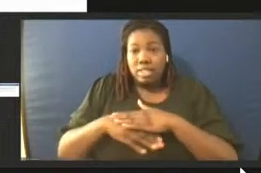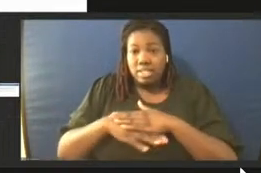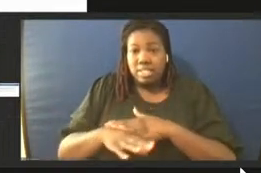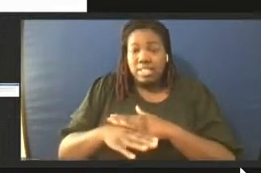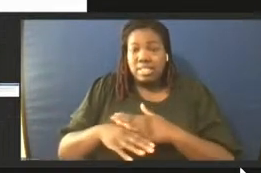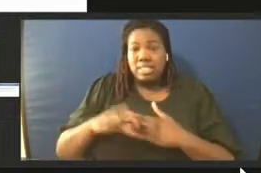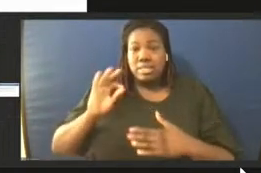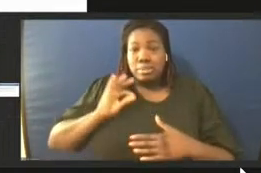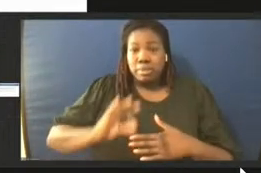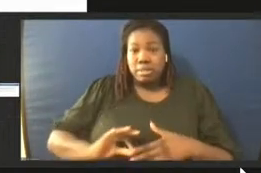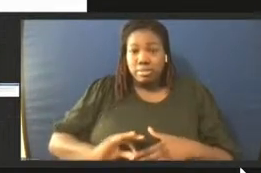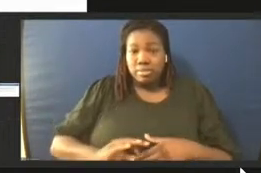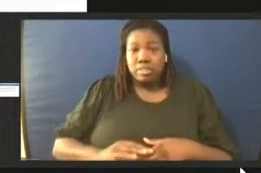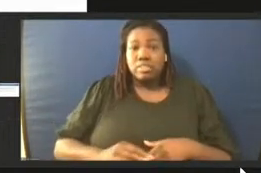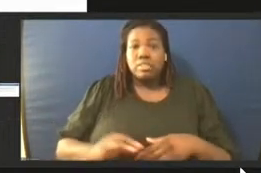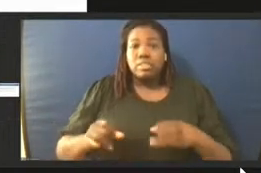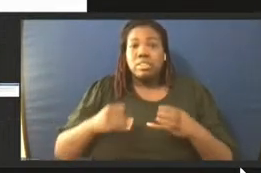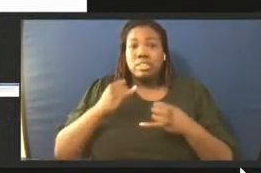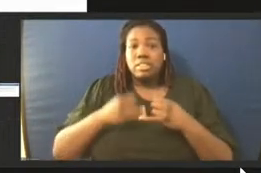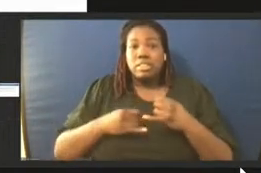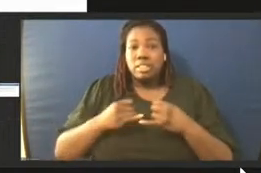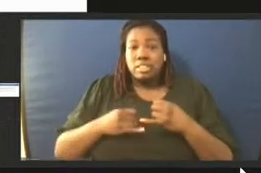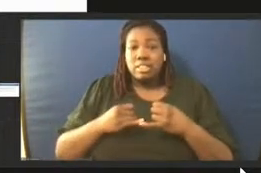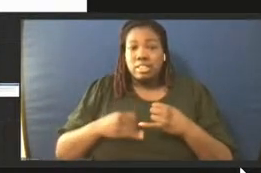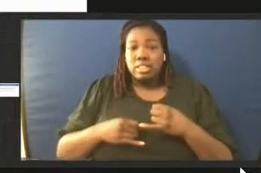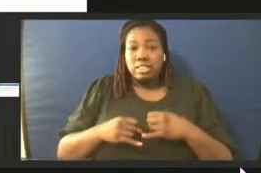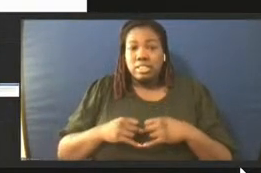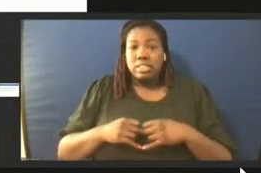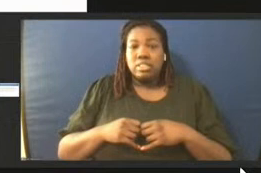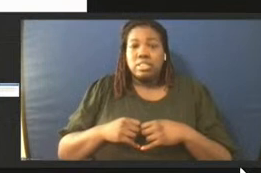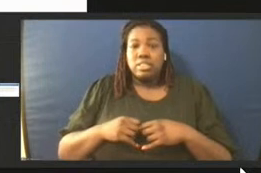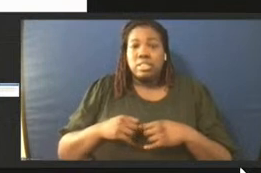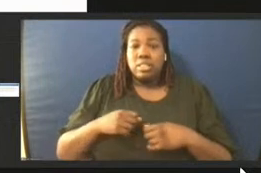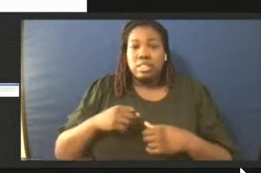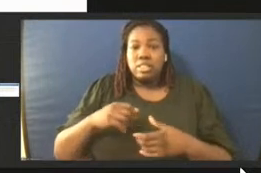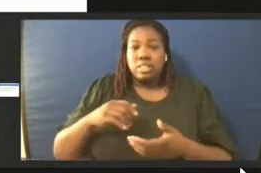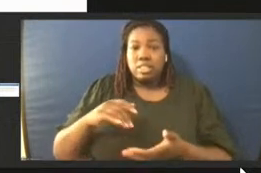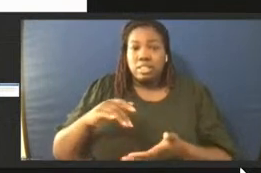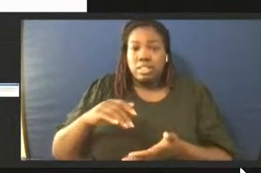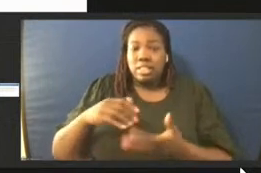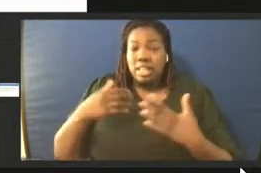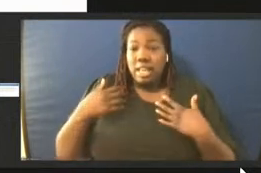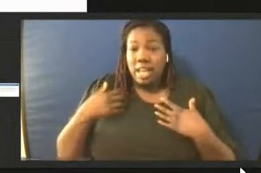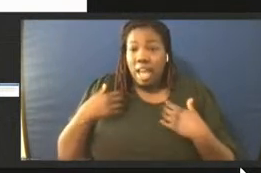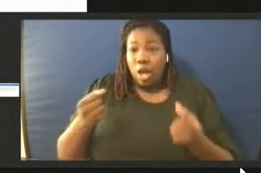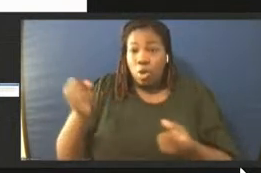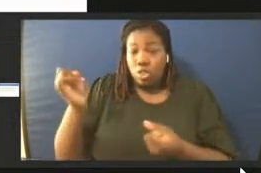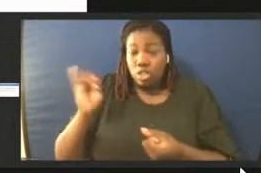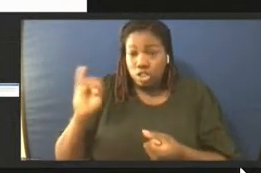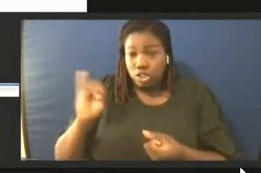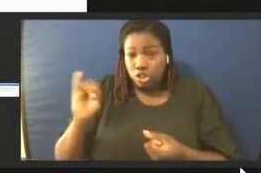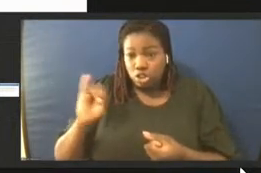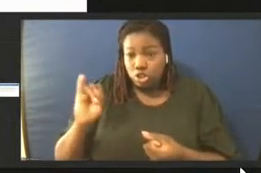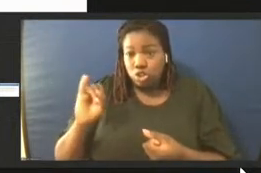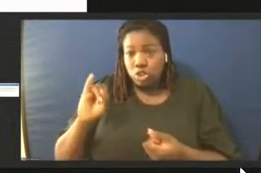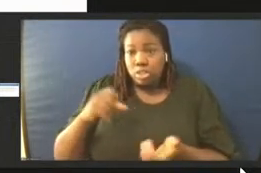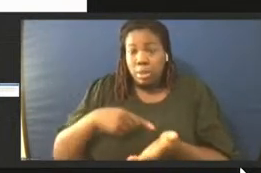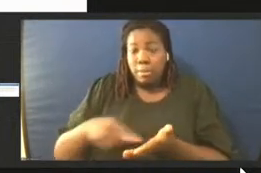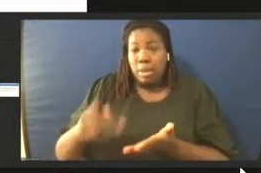benefits. And lastly, it is to enact health insurance payment policies for substance abuse